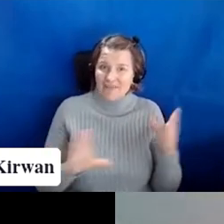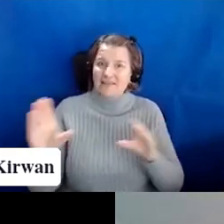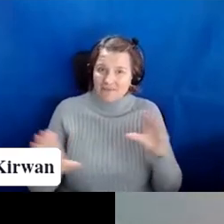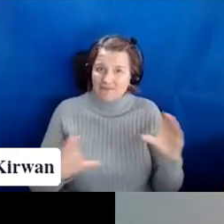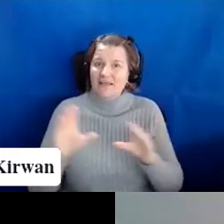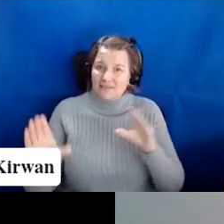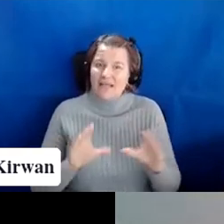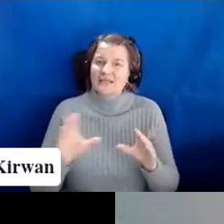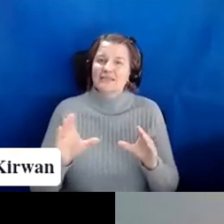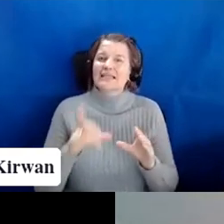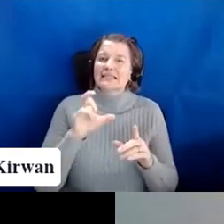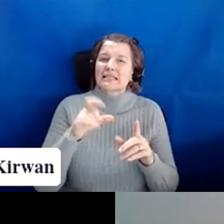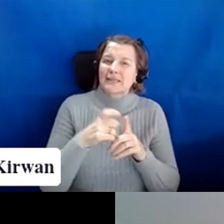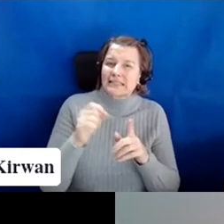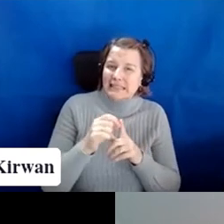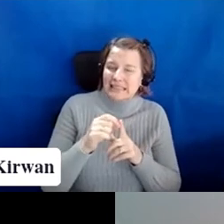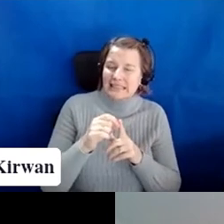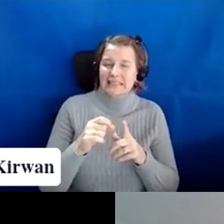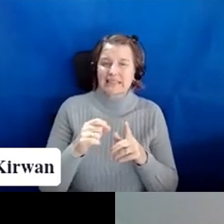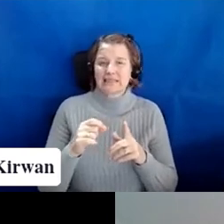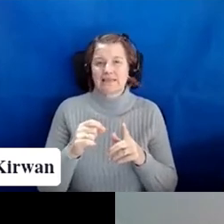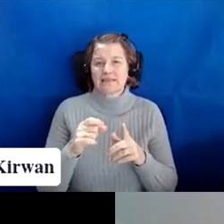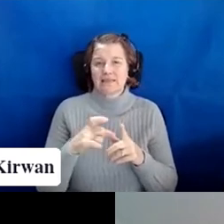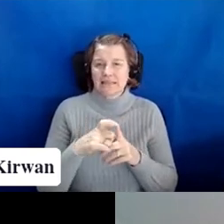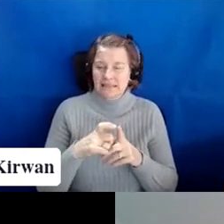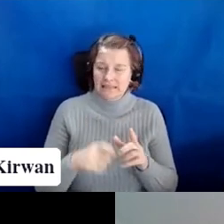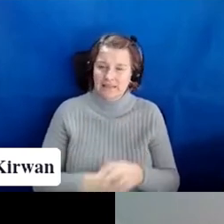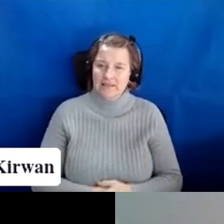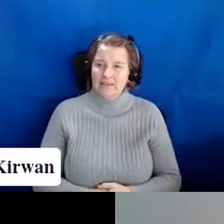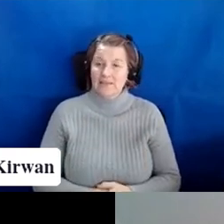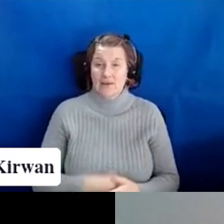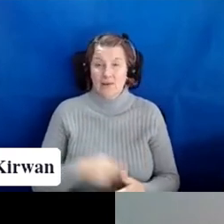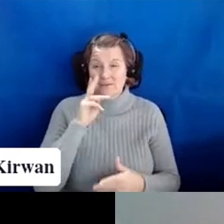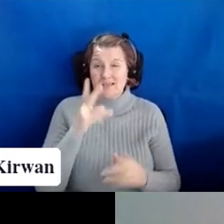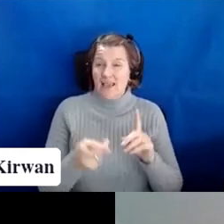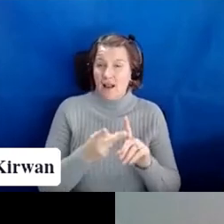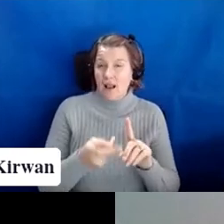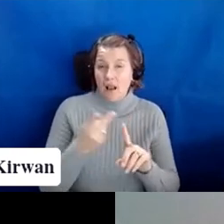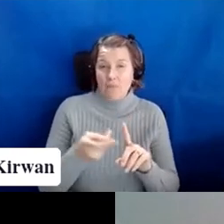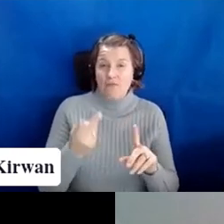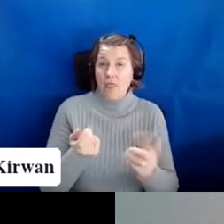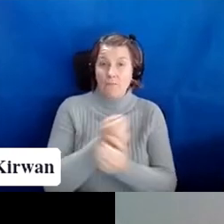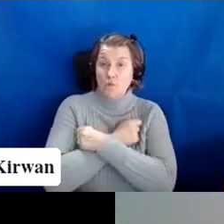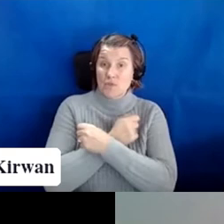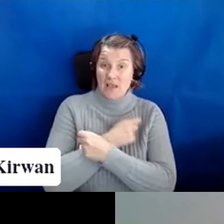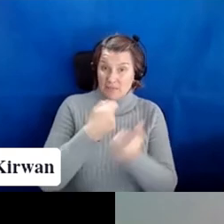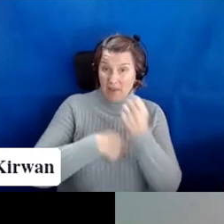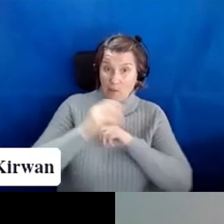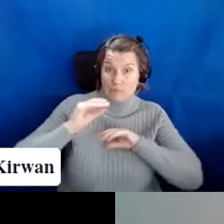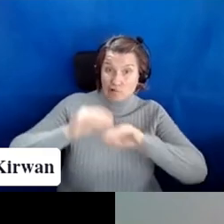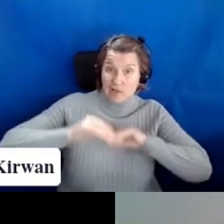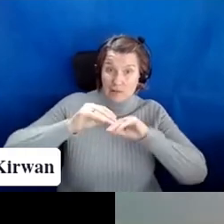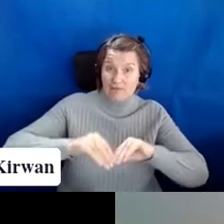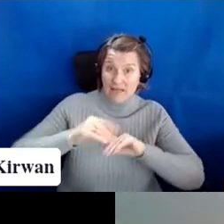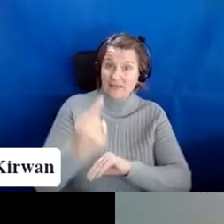development. So like we've seen a couple of other museums become training providers themselves and then take that money